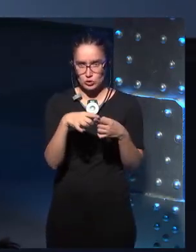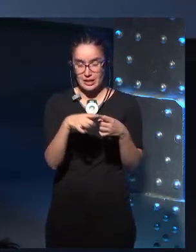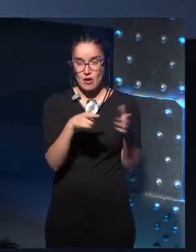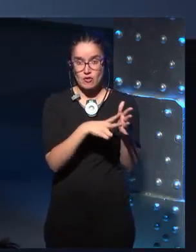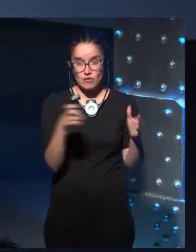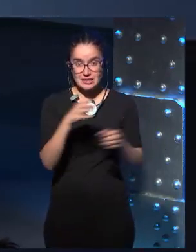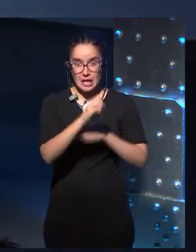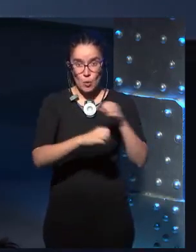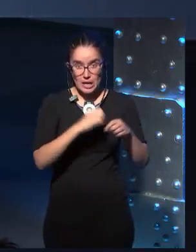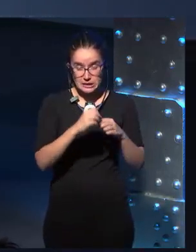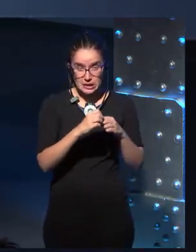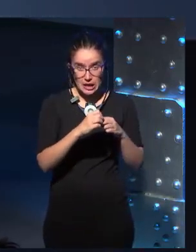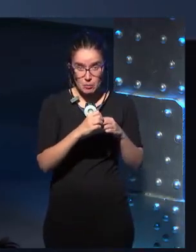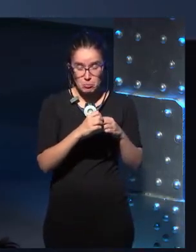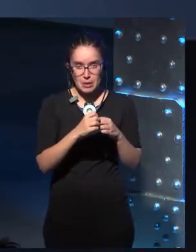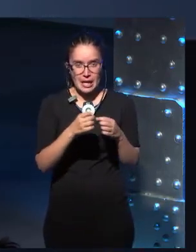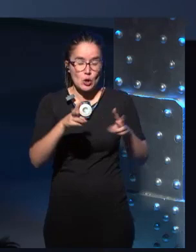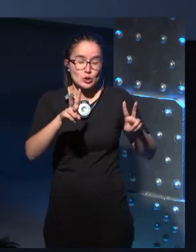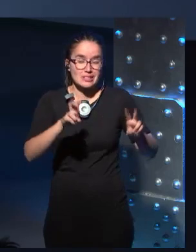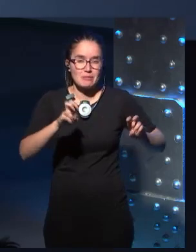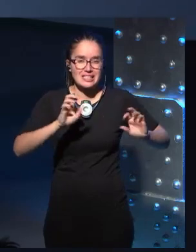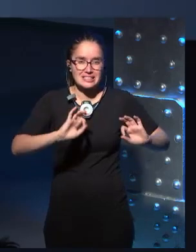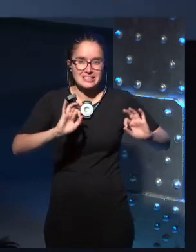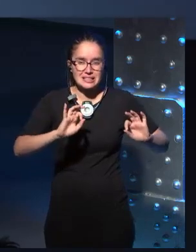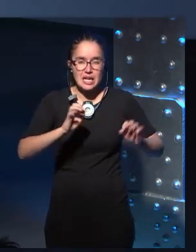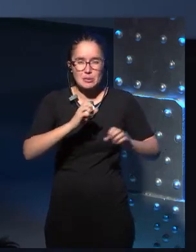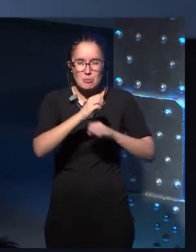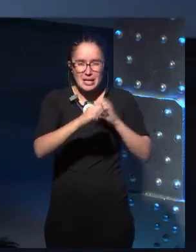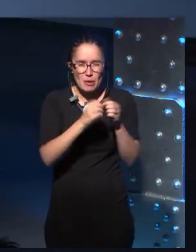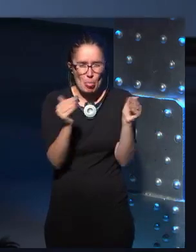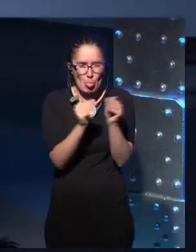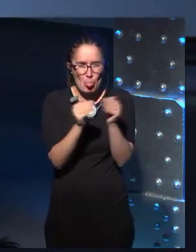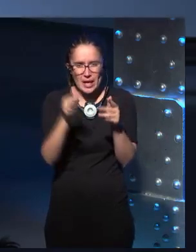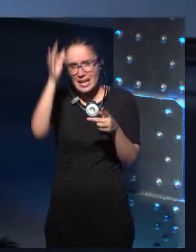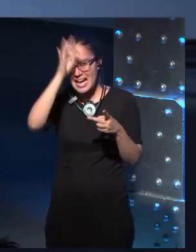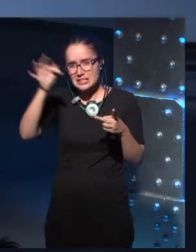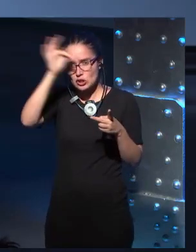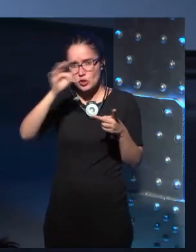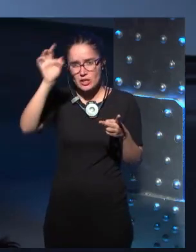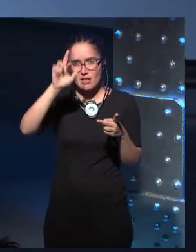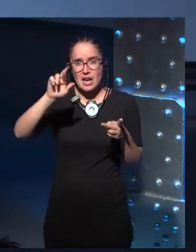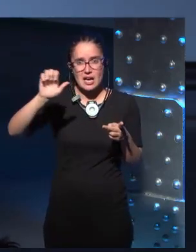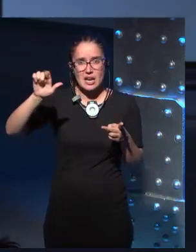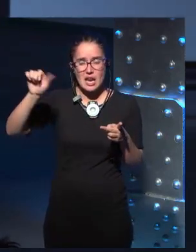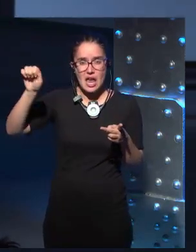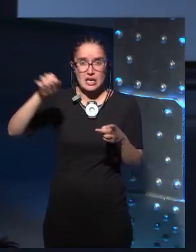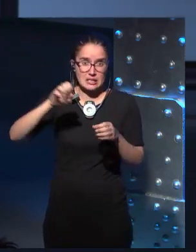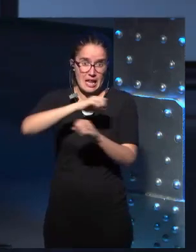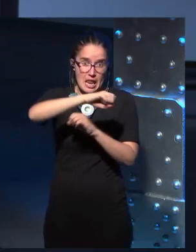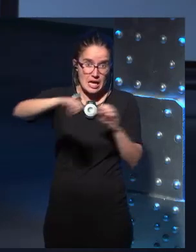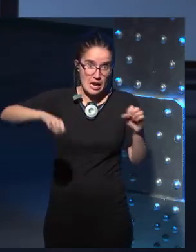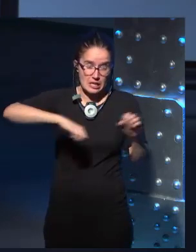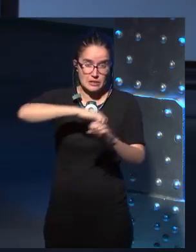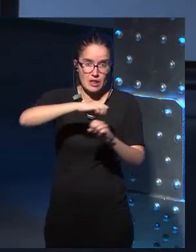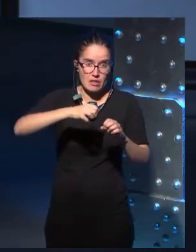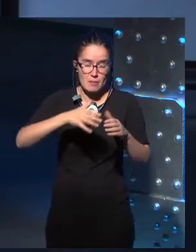very small and general relativity for the very big. That's gravity. Those two theories are very humble. They